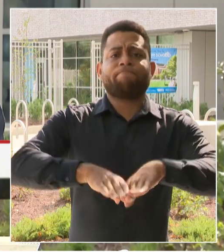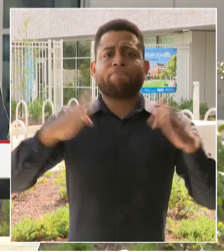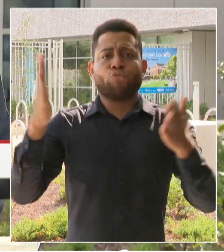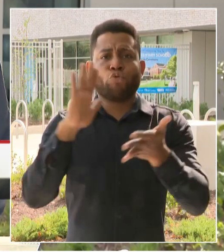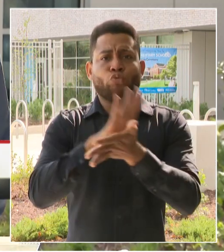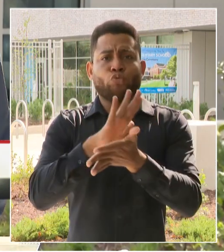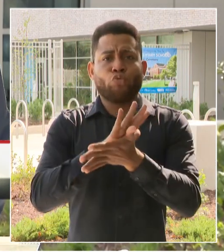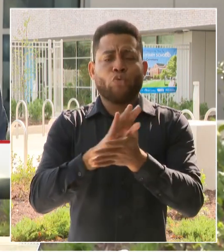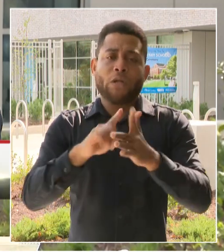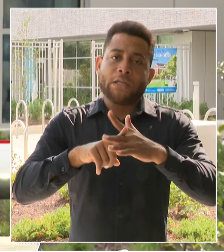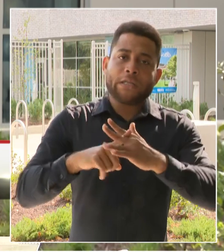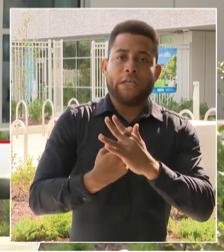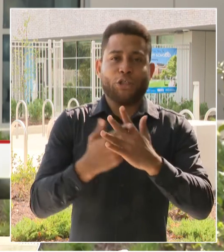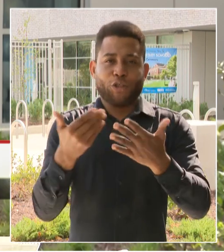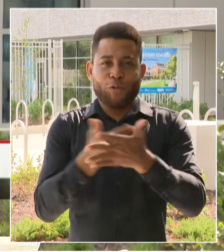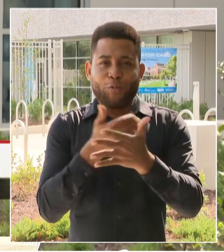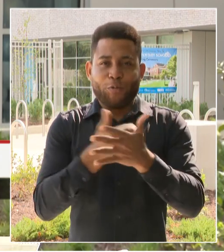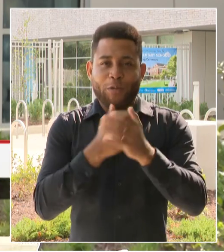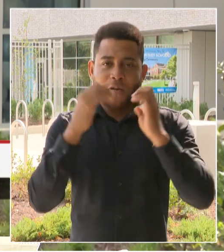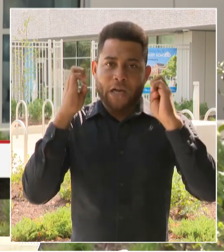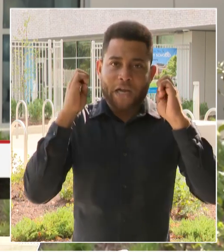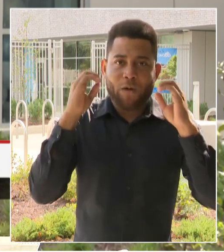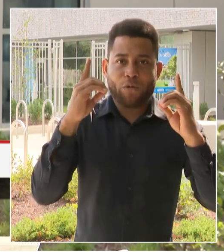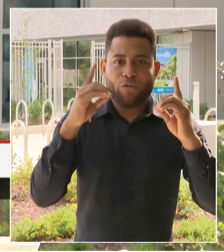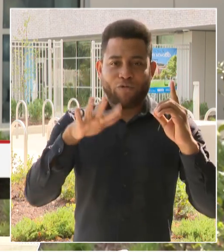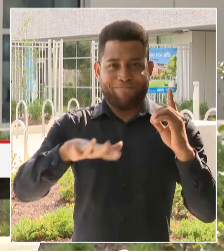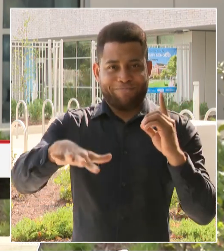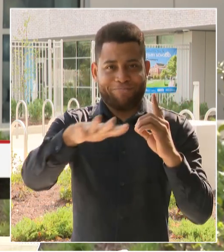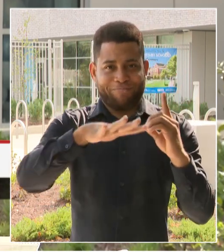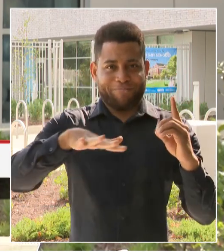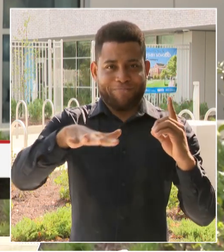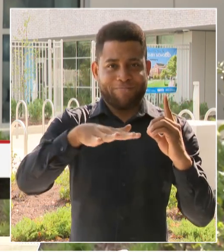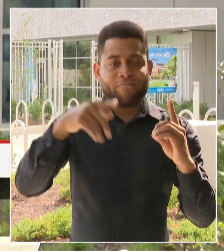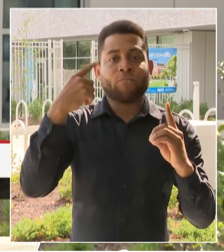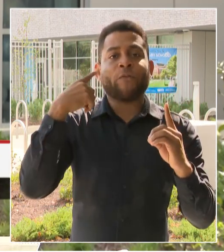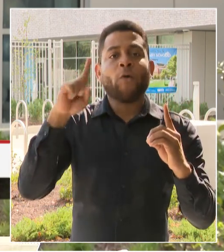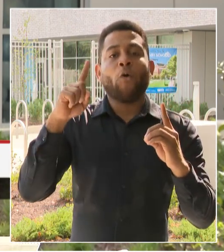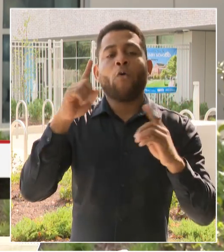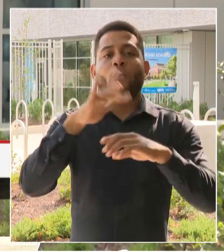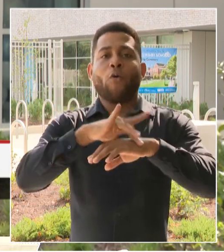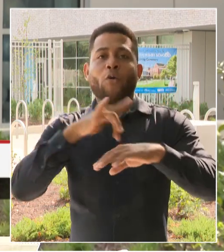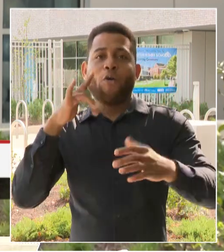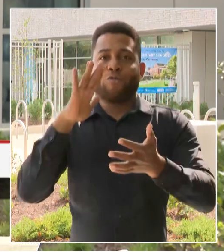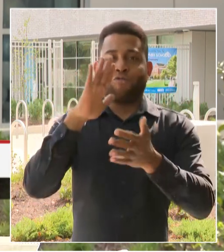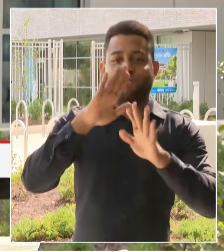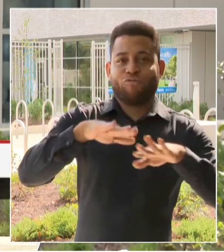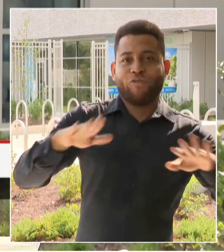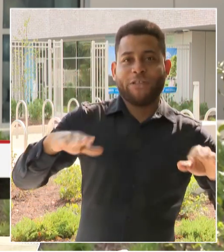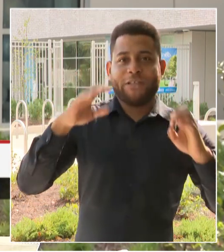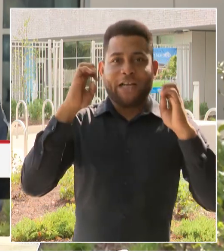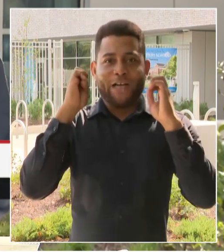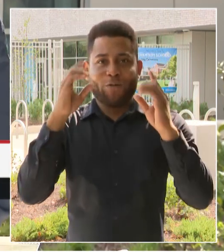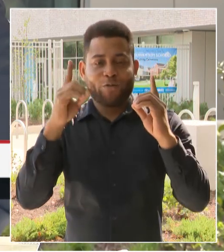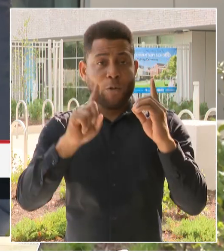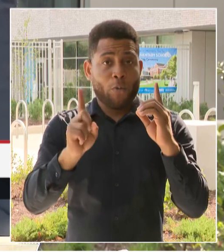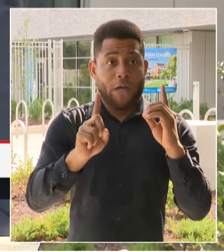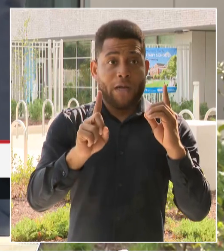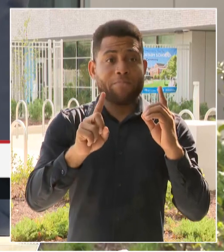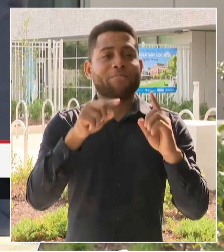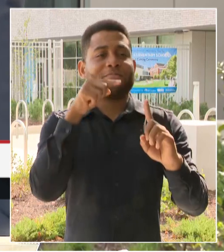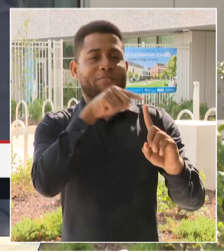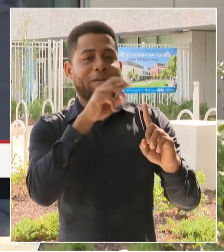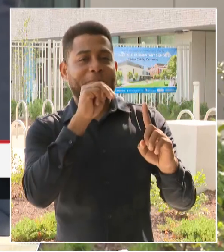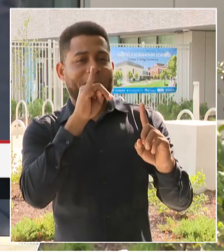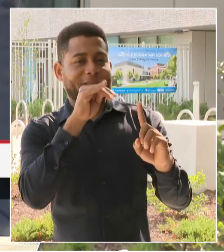new education space for our early childhood education programs at Minor Elementary School in Ward 7. And